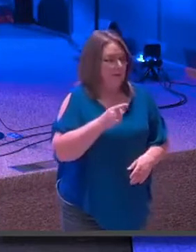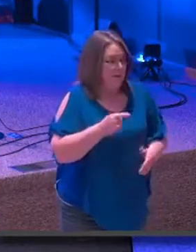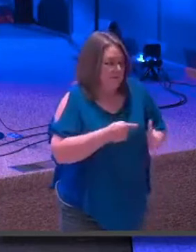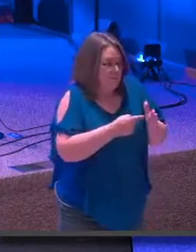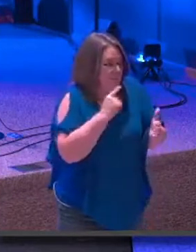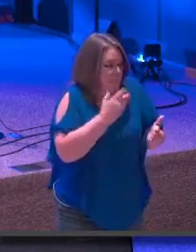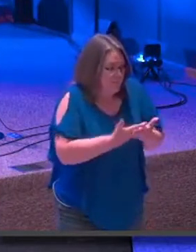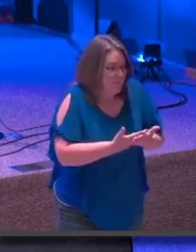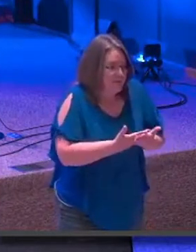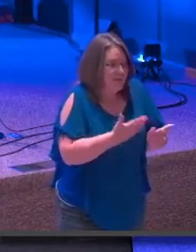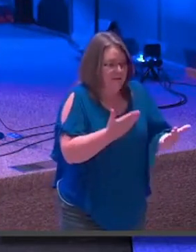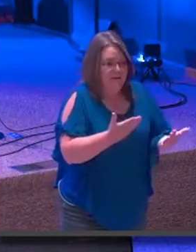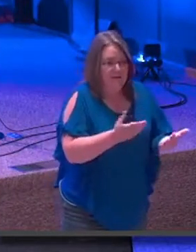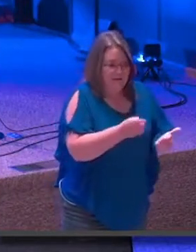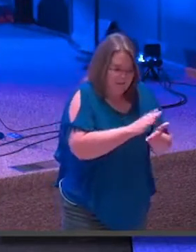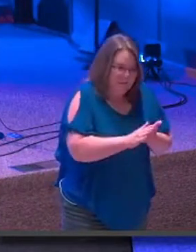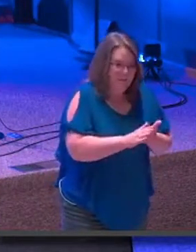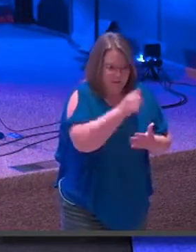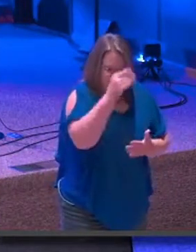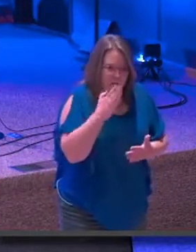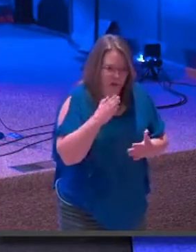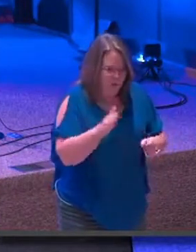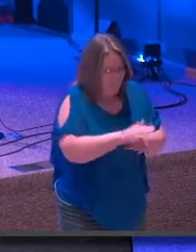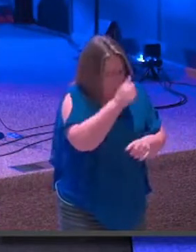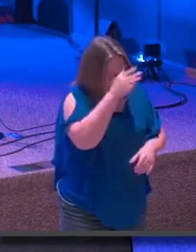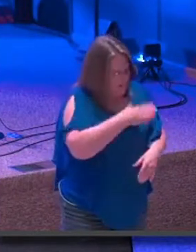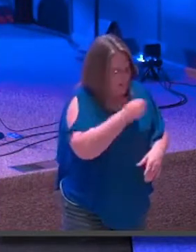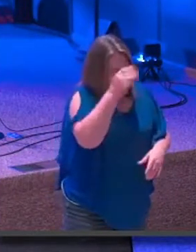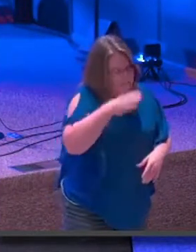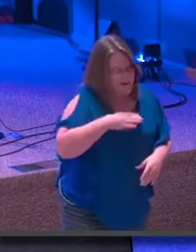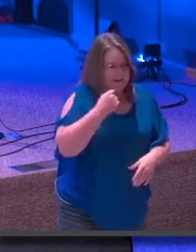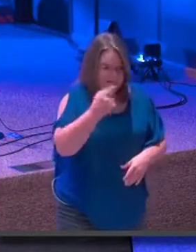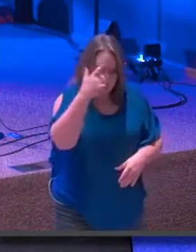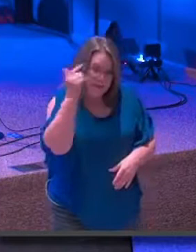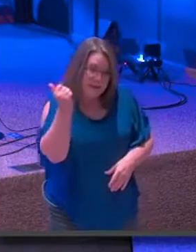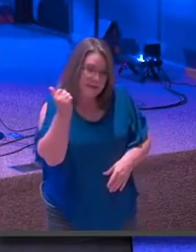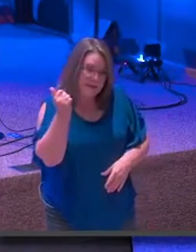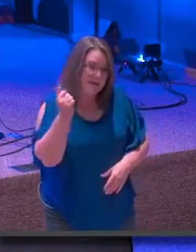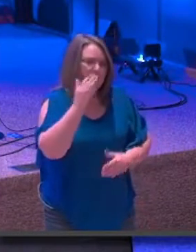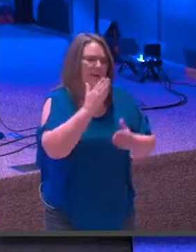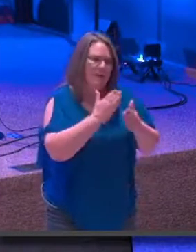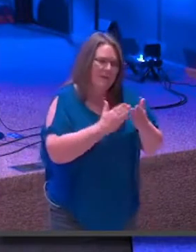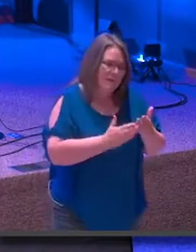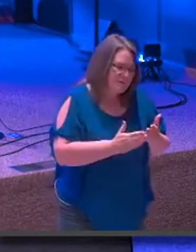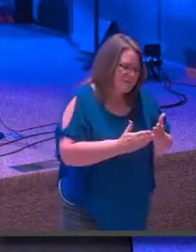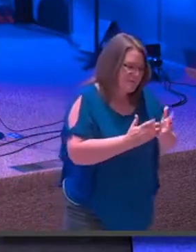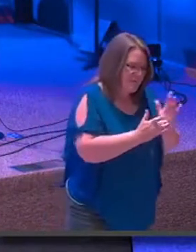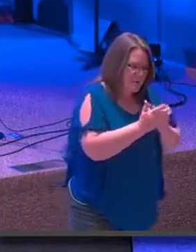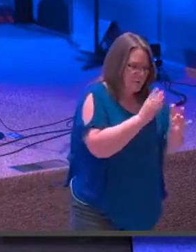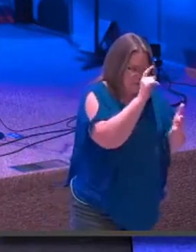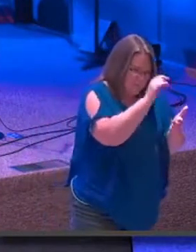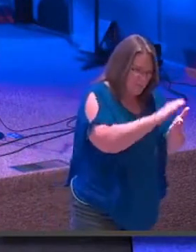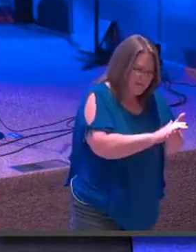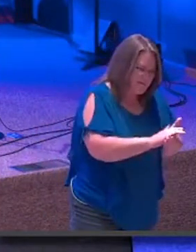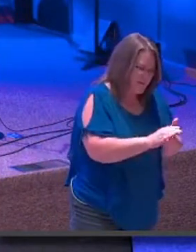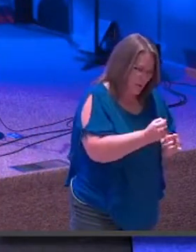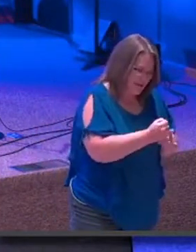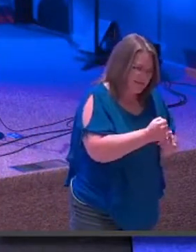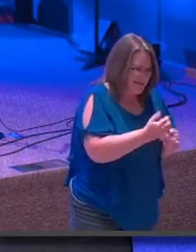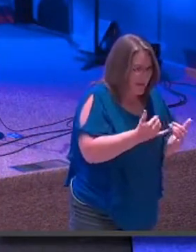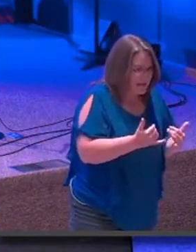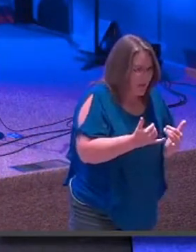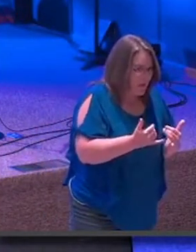the divinity that he is fully God and fully man. And I say that because there's some core Christian beliefs that are under attack. I've seen